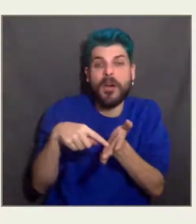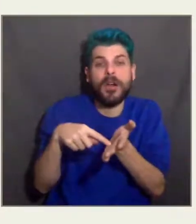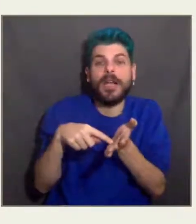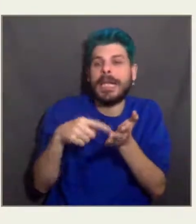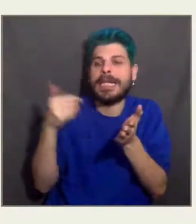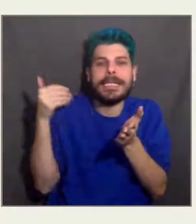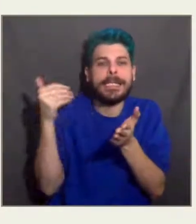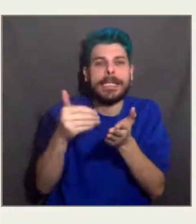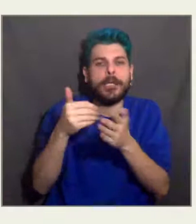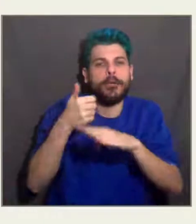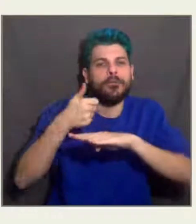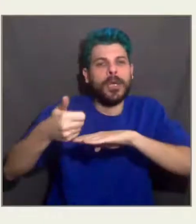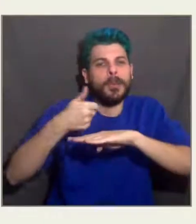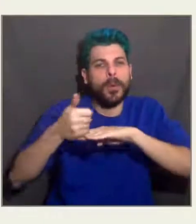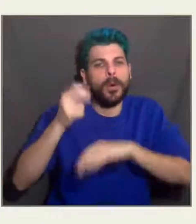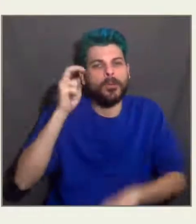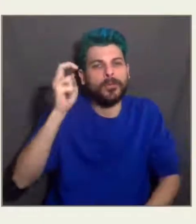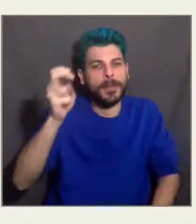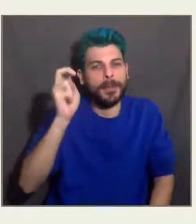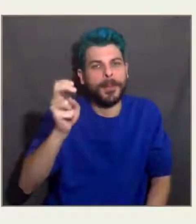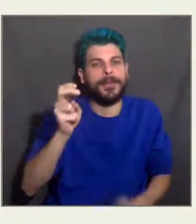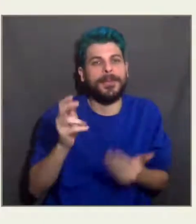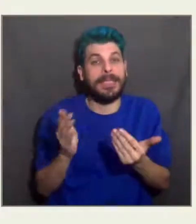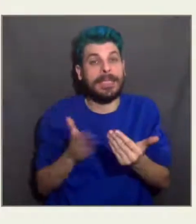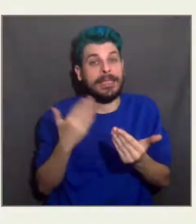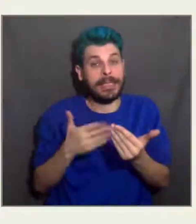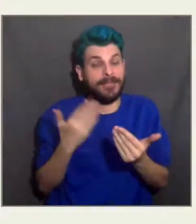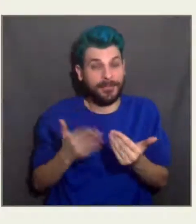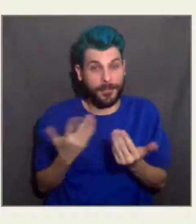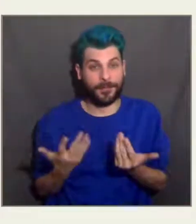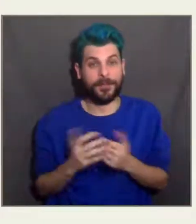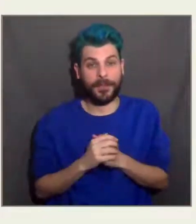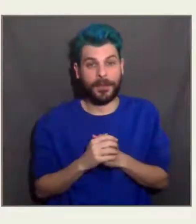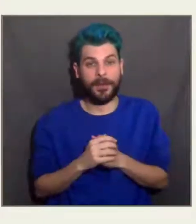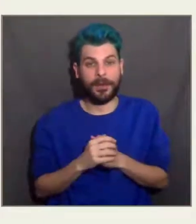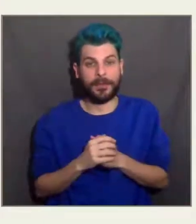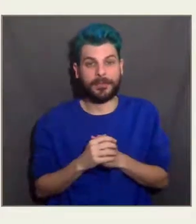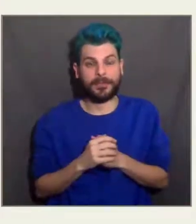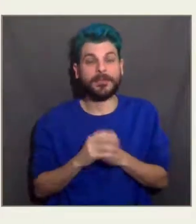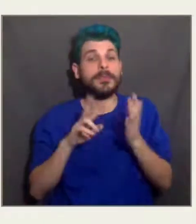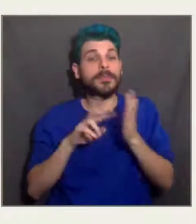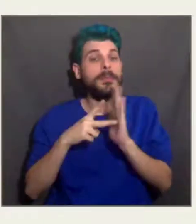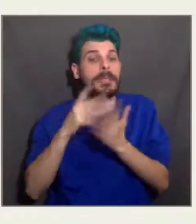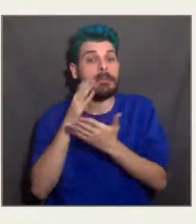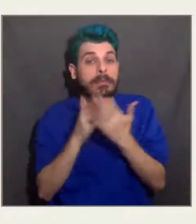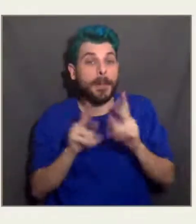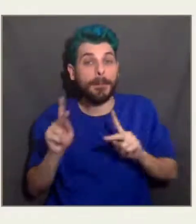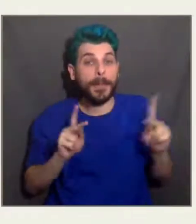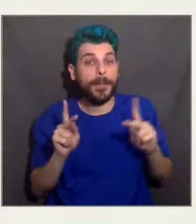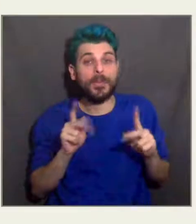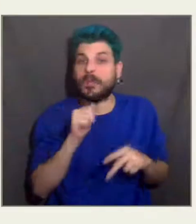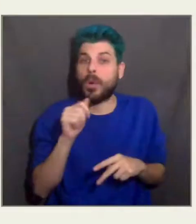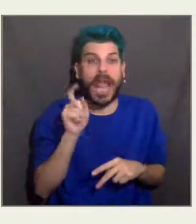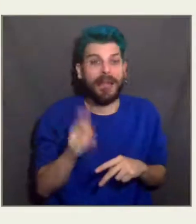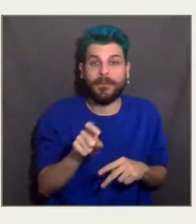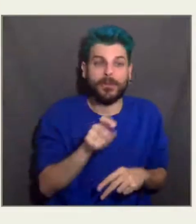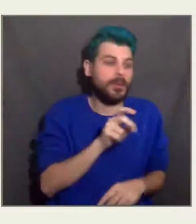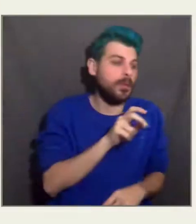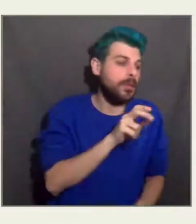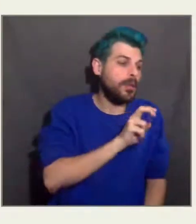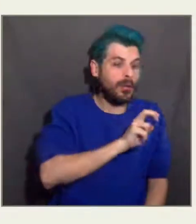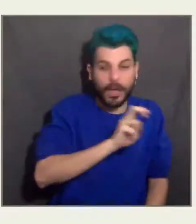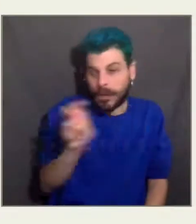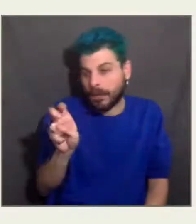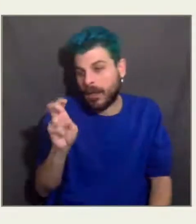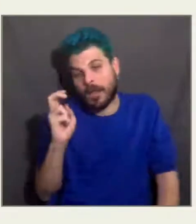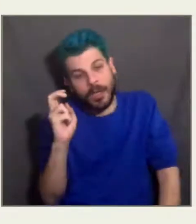long run, you can either reduce the number of trips because you don't have to leave to go somewhere really far, or you